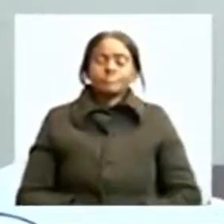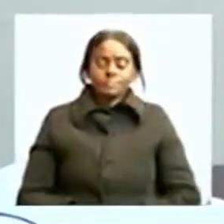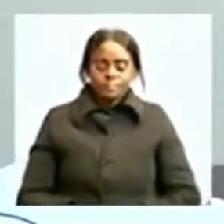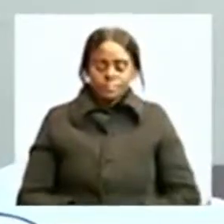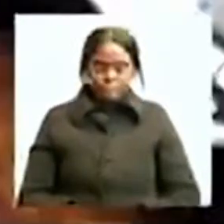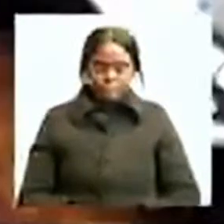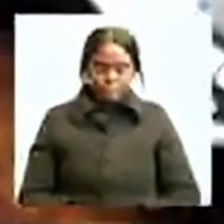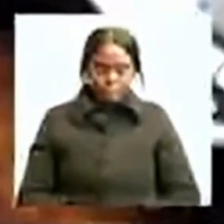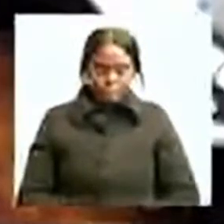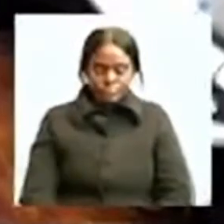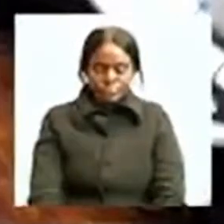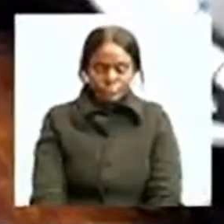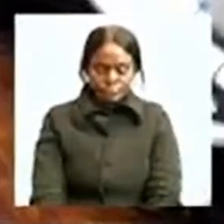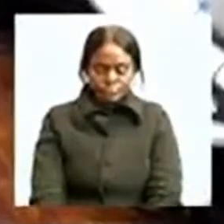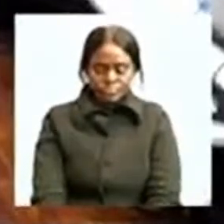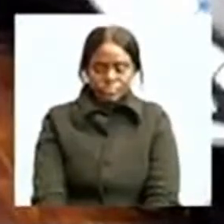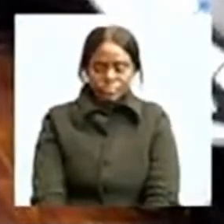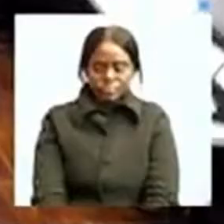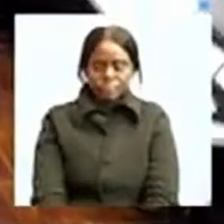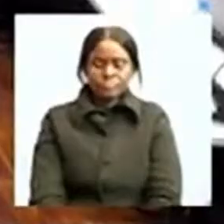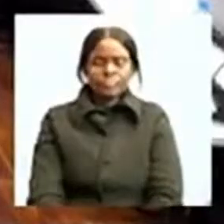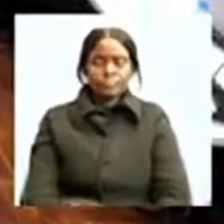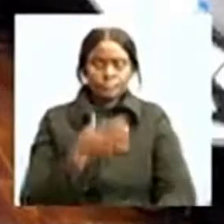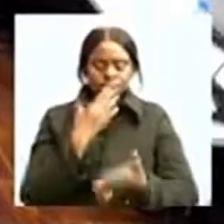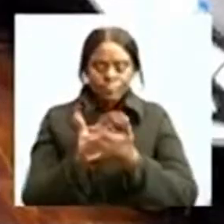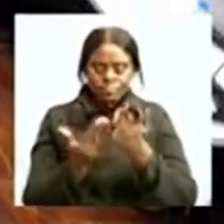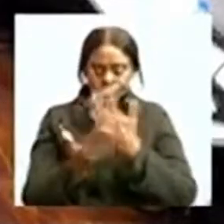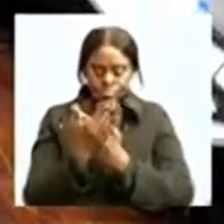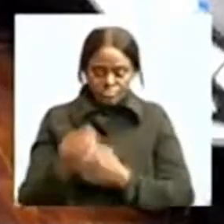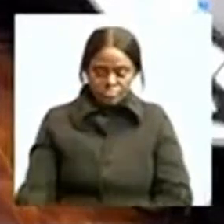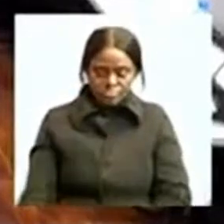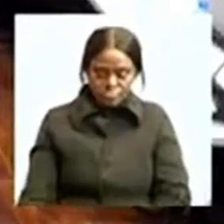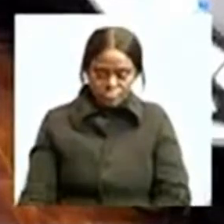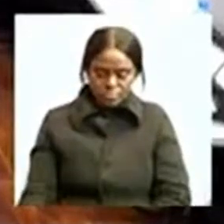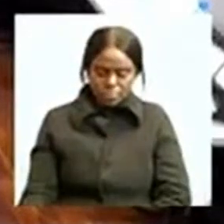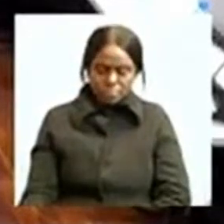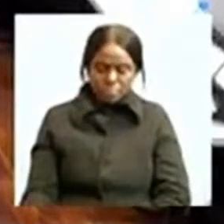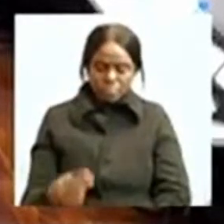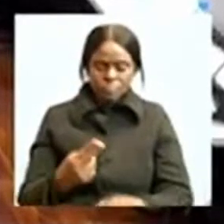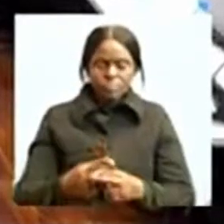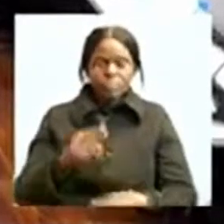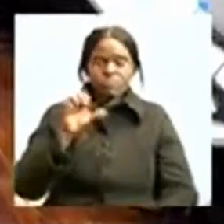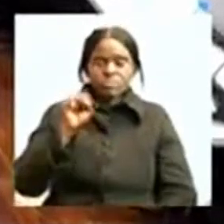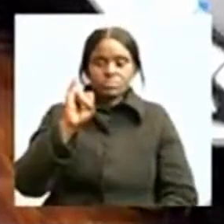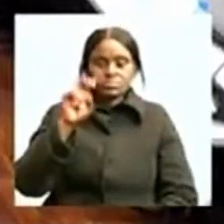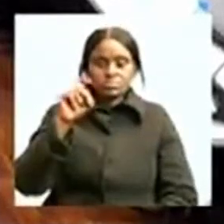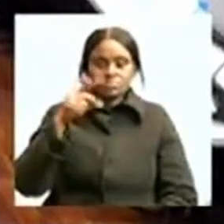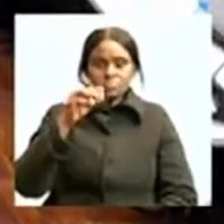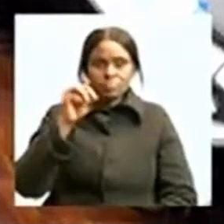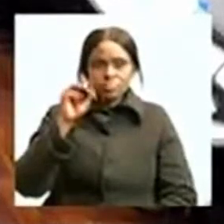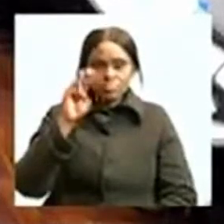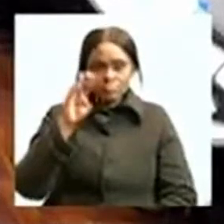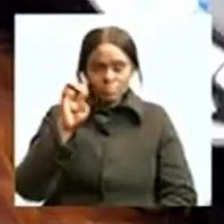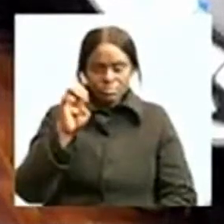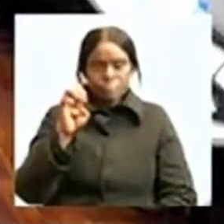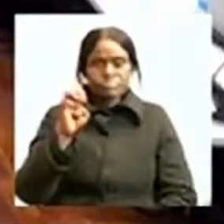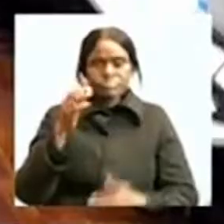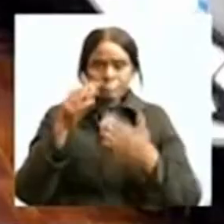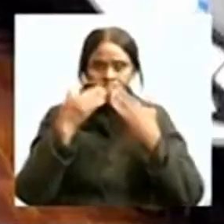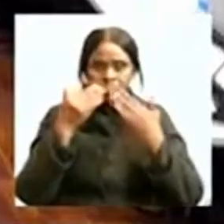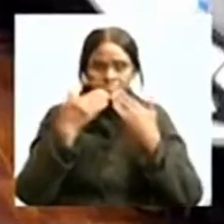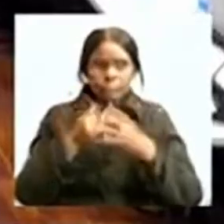Chair, I'm very grateful and good morning. Good morning, everyone. I'm Singombe, representing the people of Dundumwezi. Thank you.